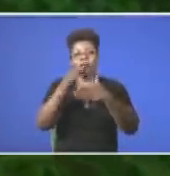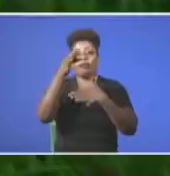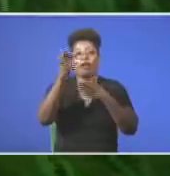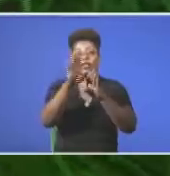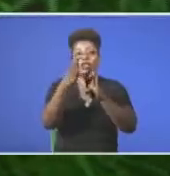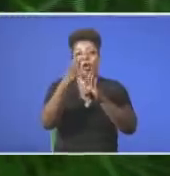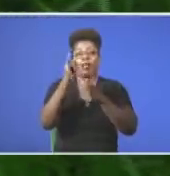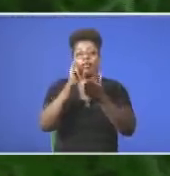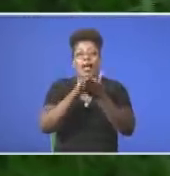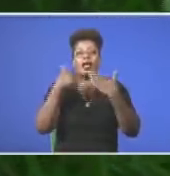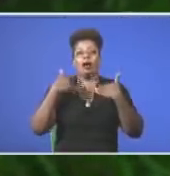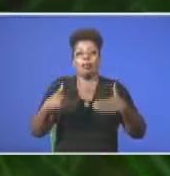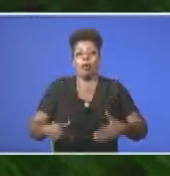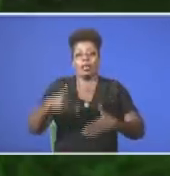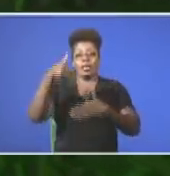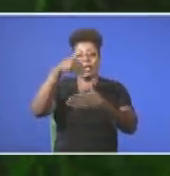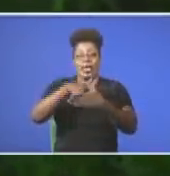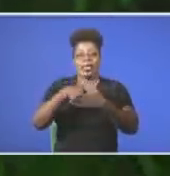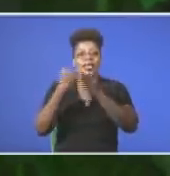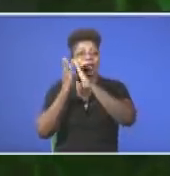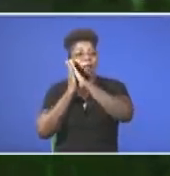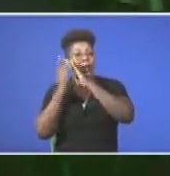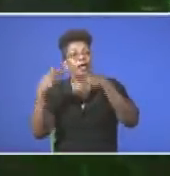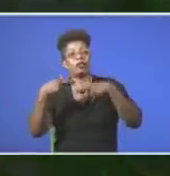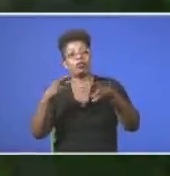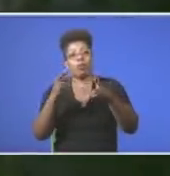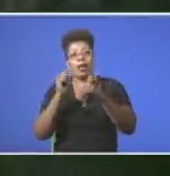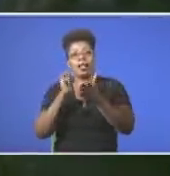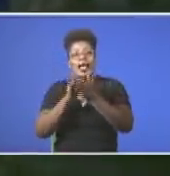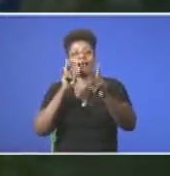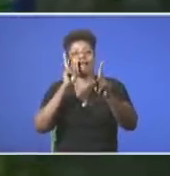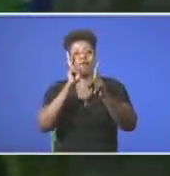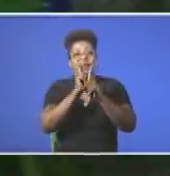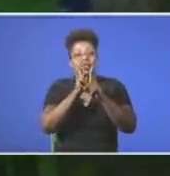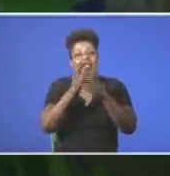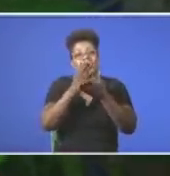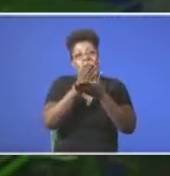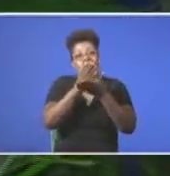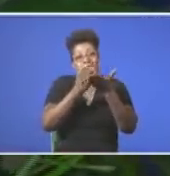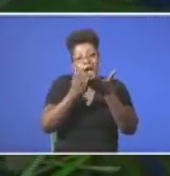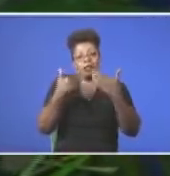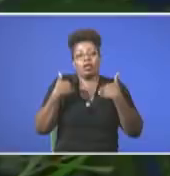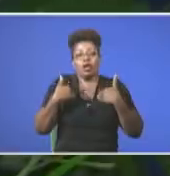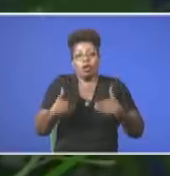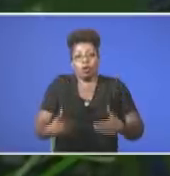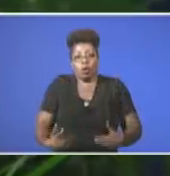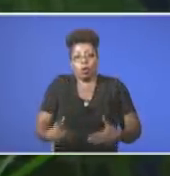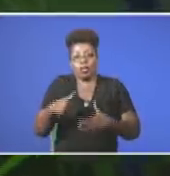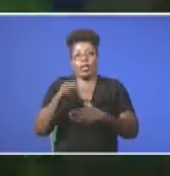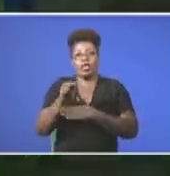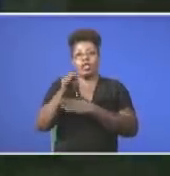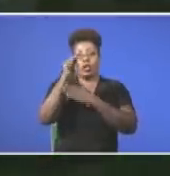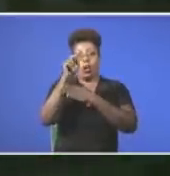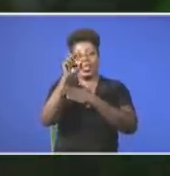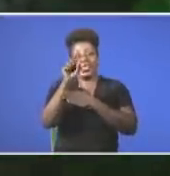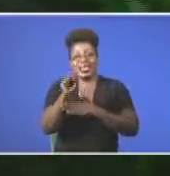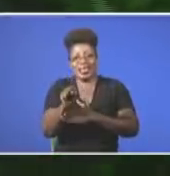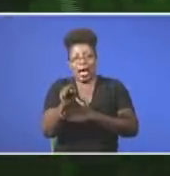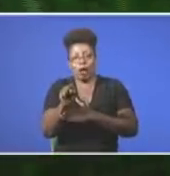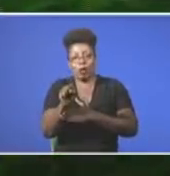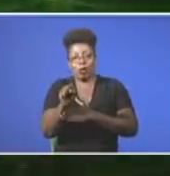said the body is in the bedroom and the victim is partially clothed. The body is in the north-south position. It's laying